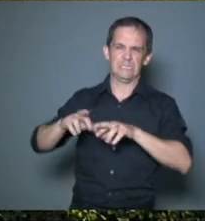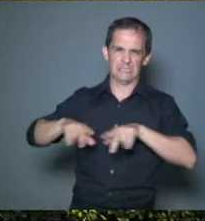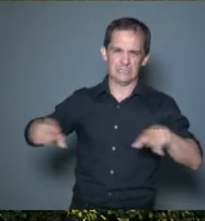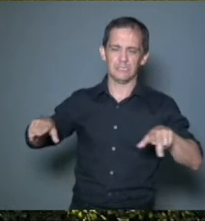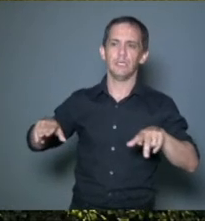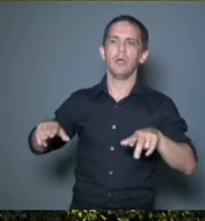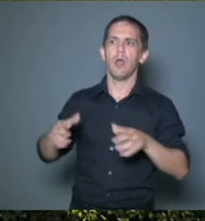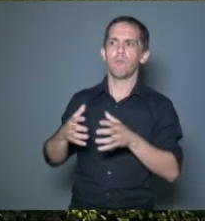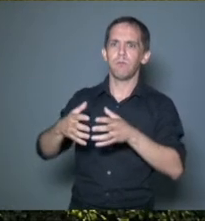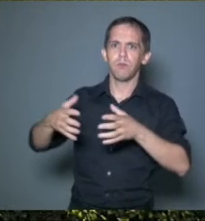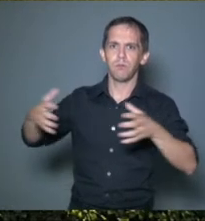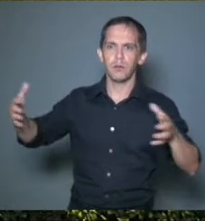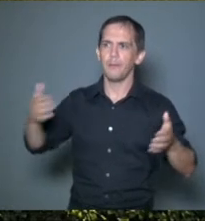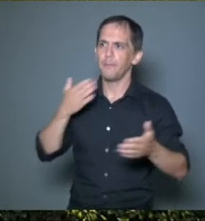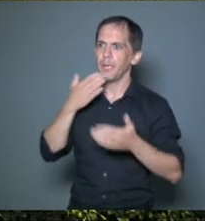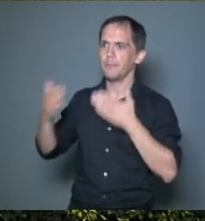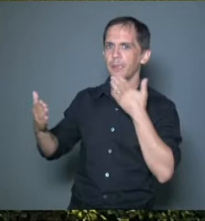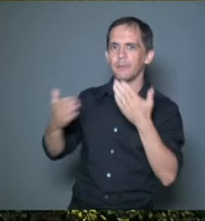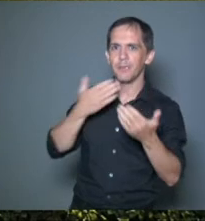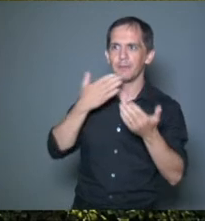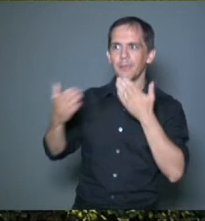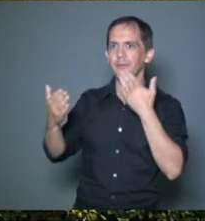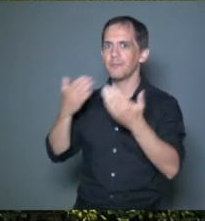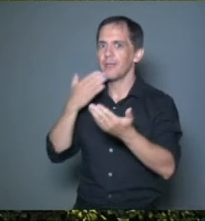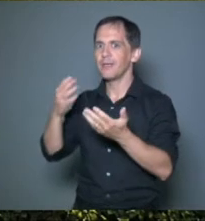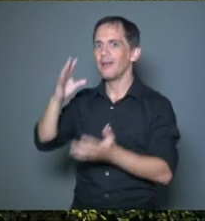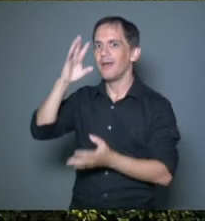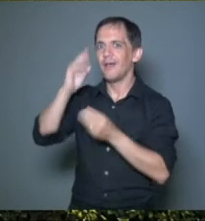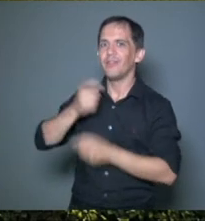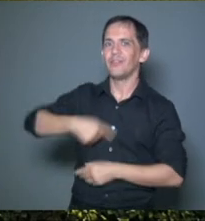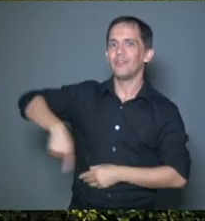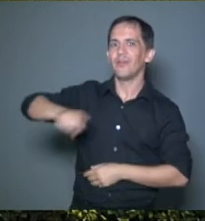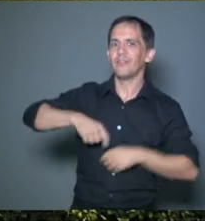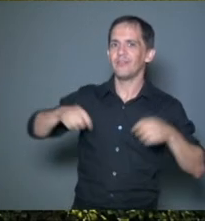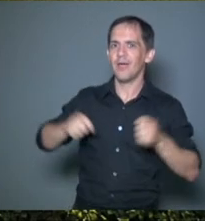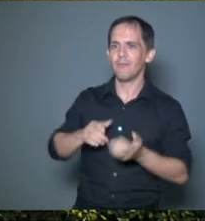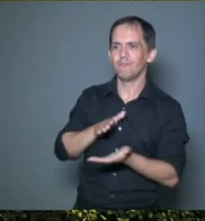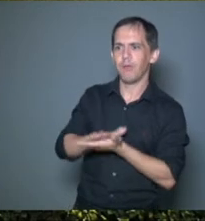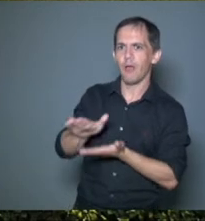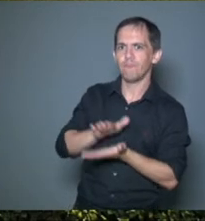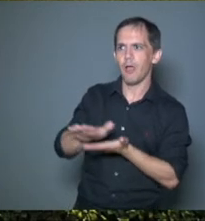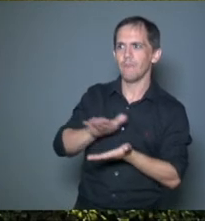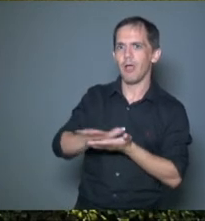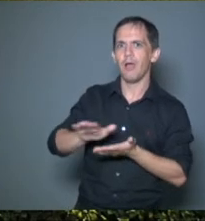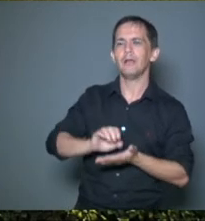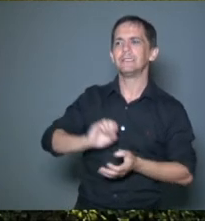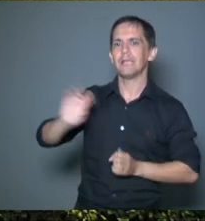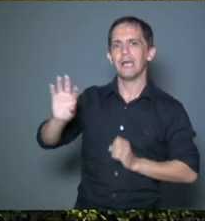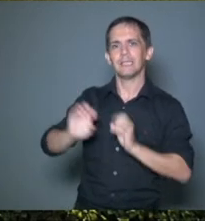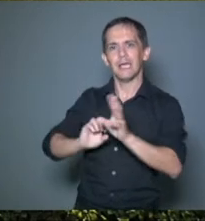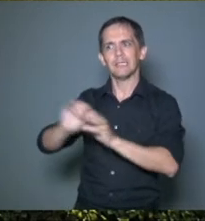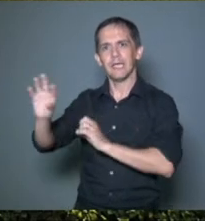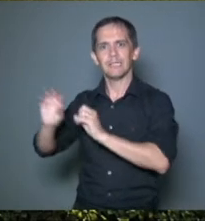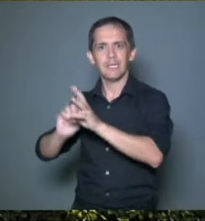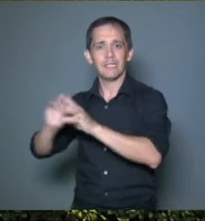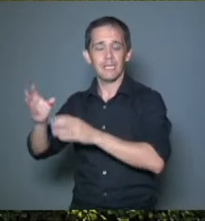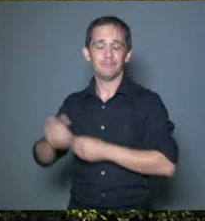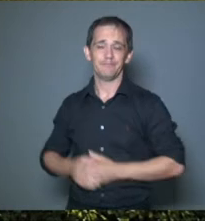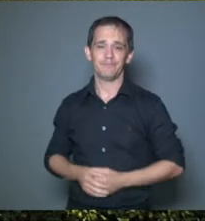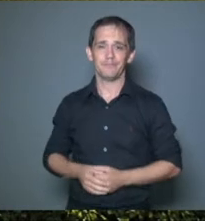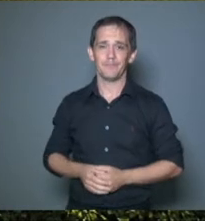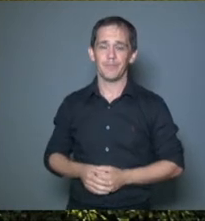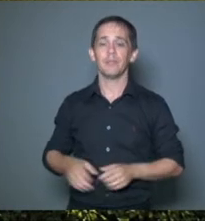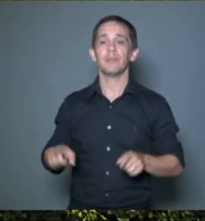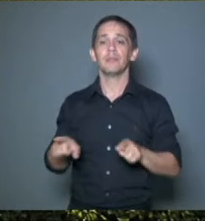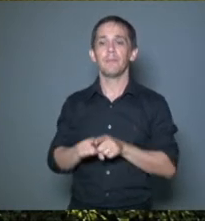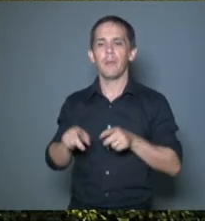will keep on growing, and the population will increasingly migrate from rural